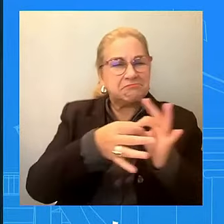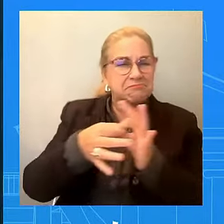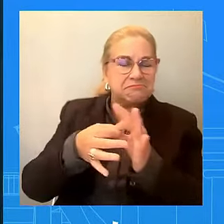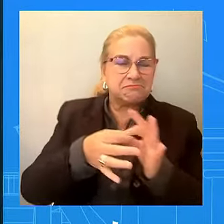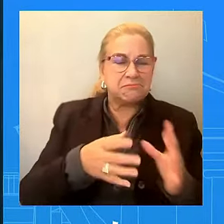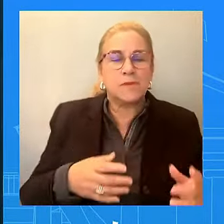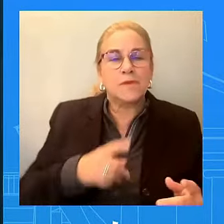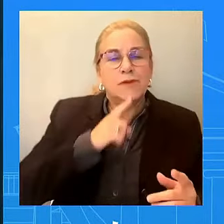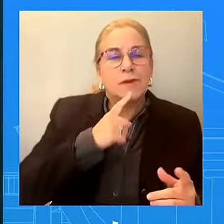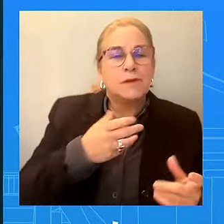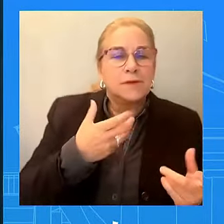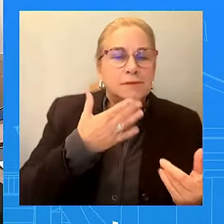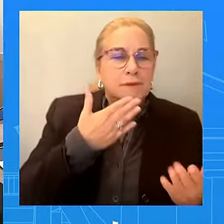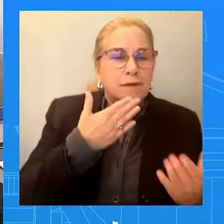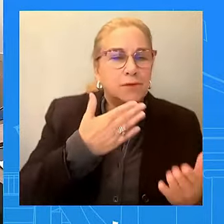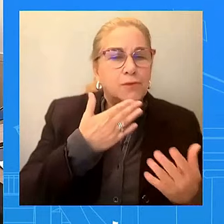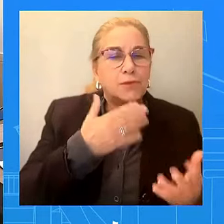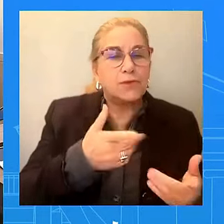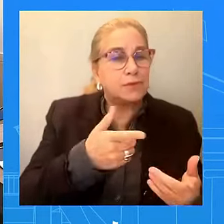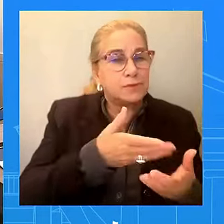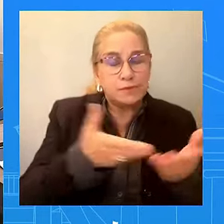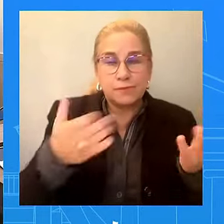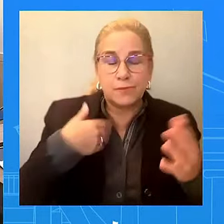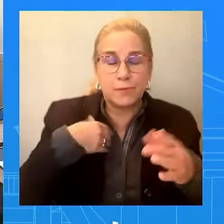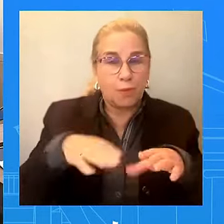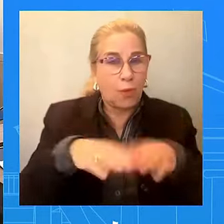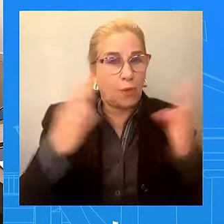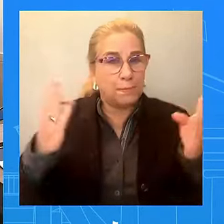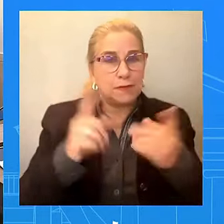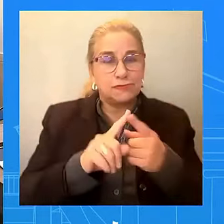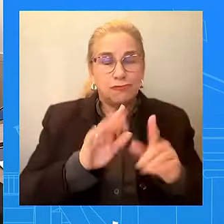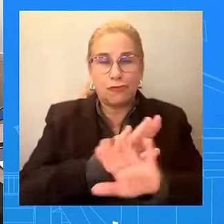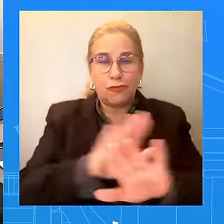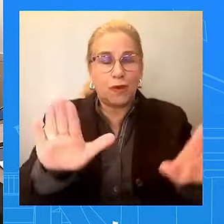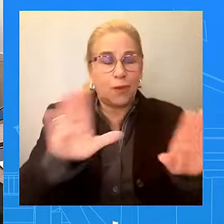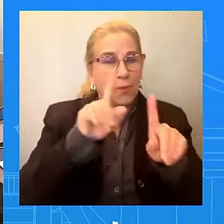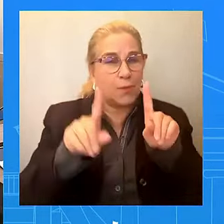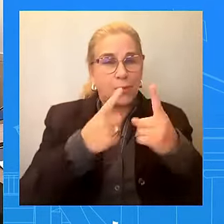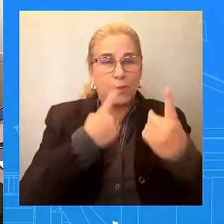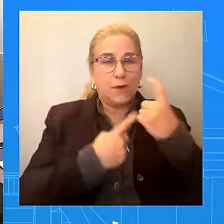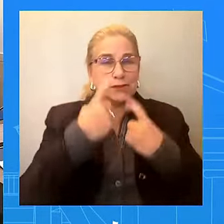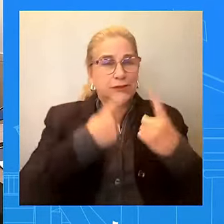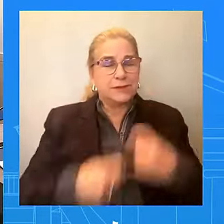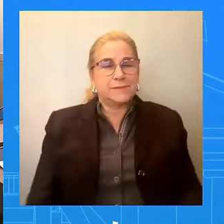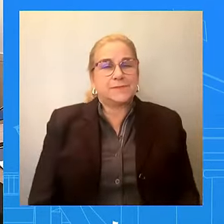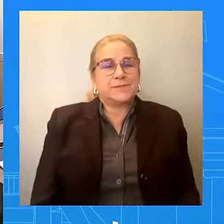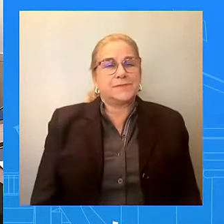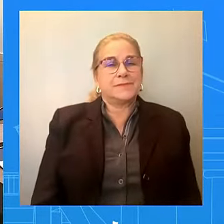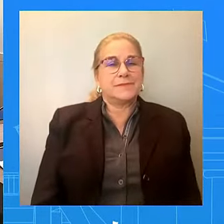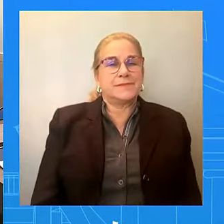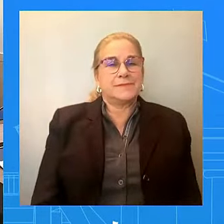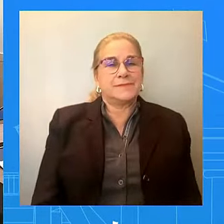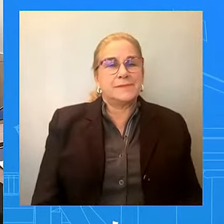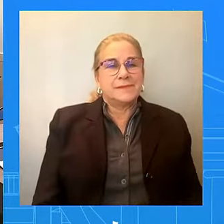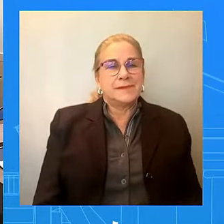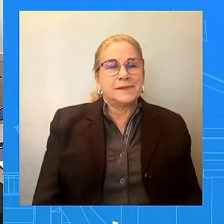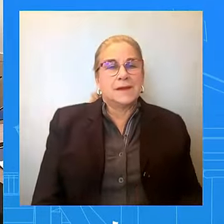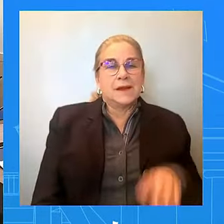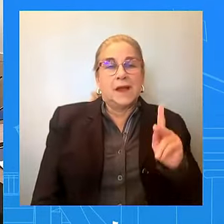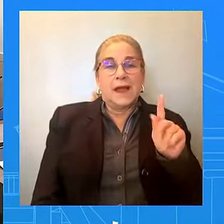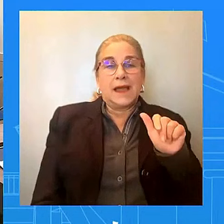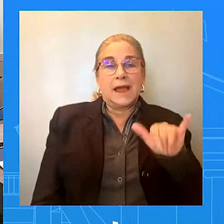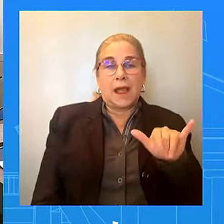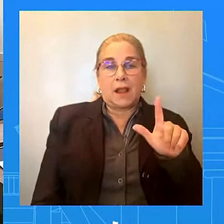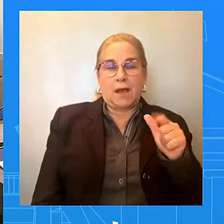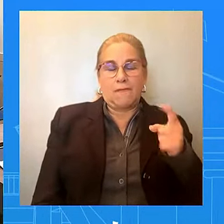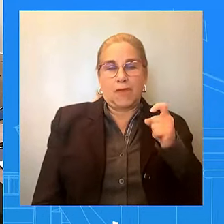Go ahead, Kayla. So much. Mr. Secretary, this is Kayla Tauchi from CNN. President Biden indicated that FEMA and the Department of